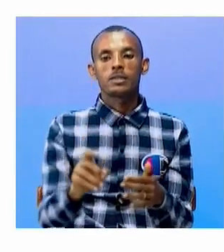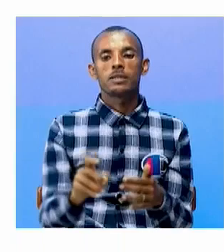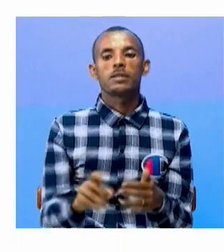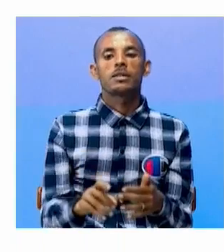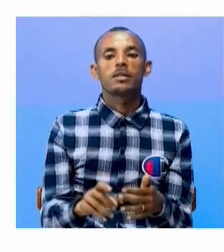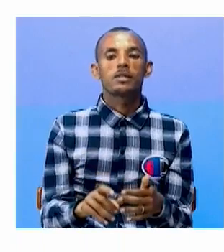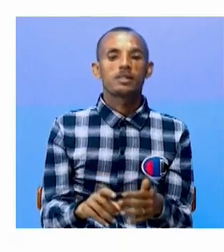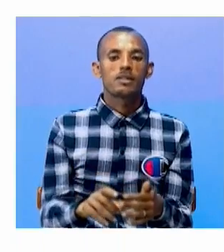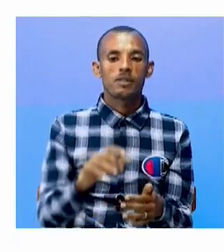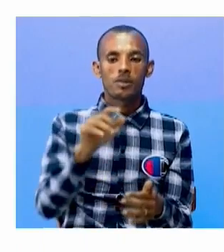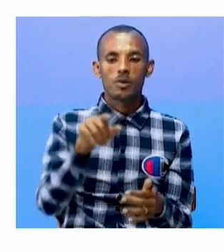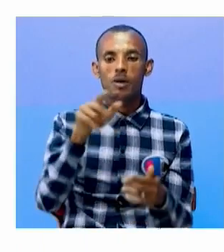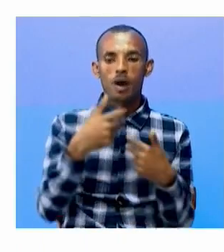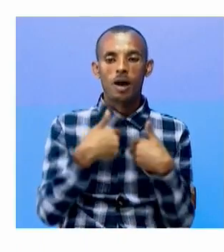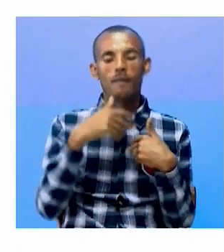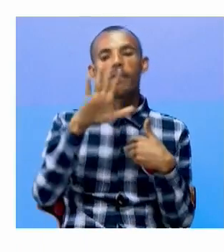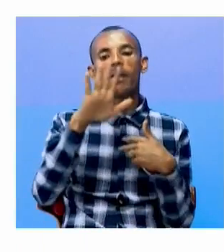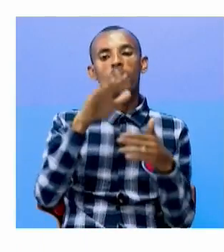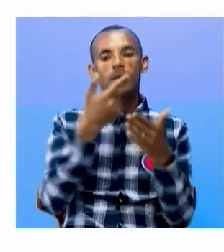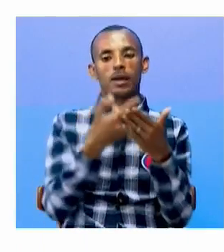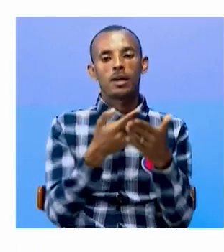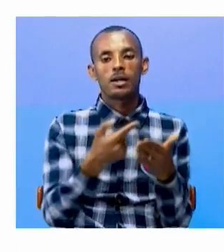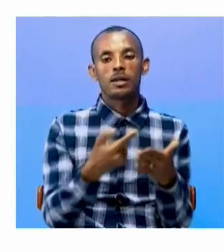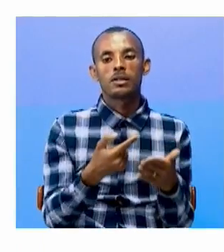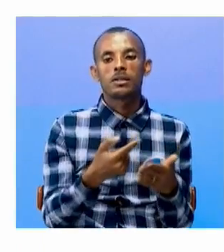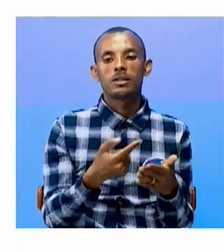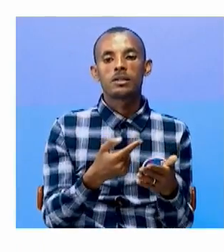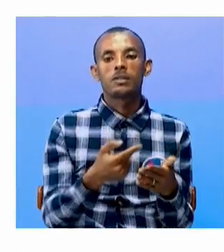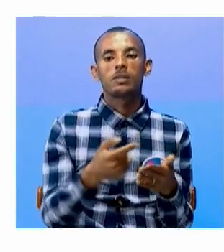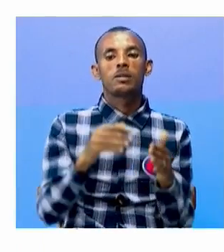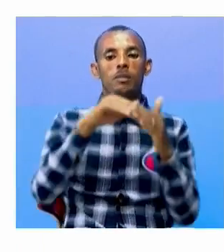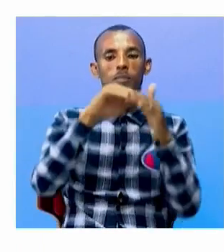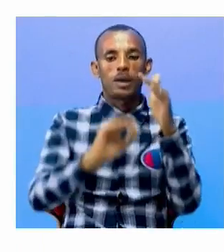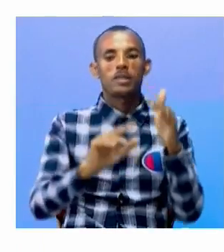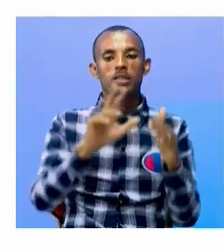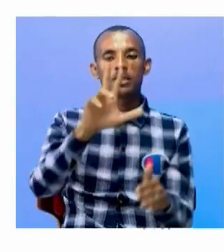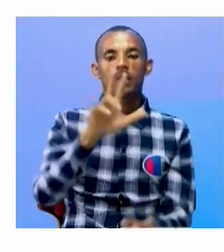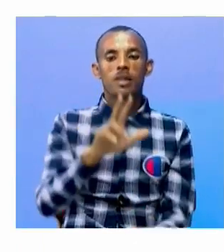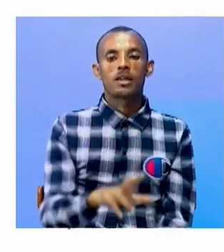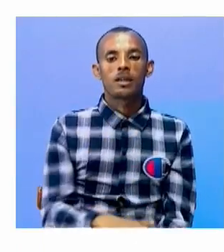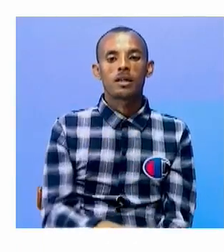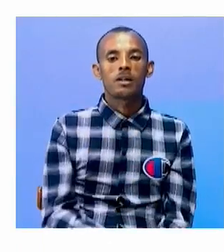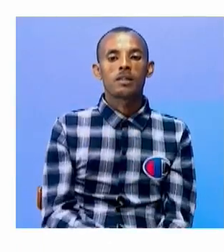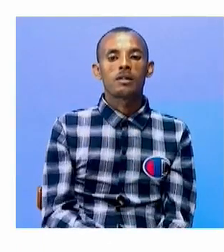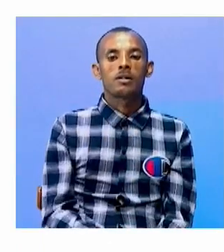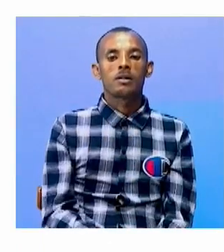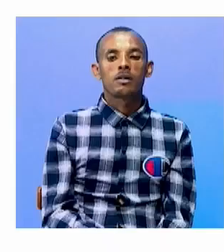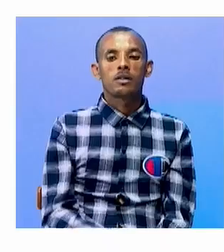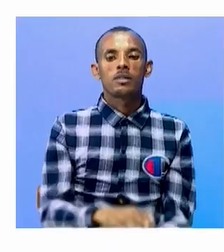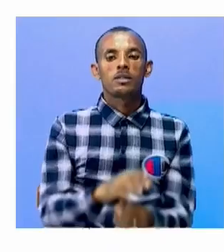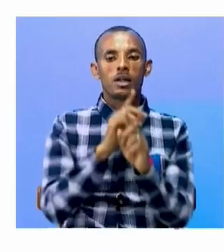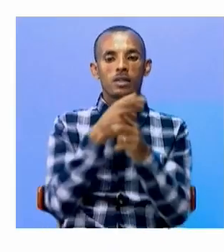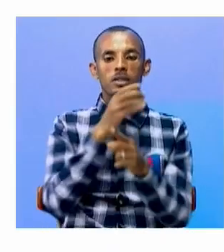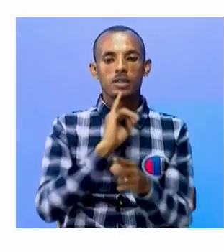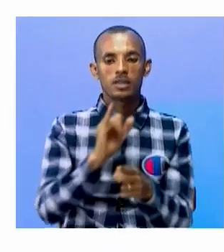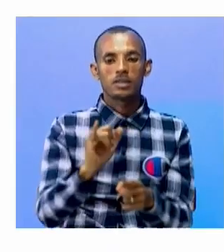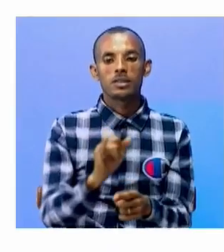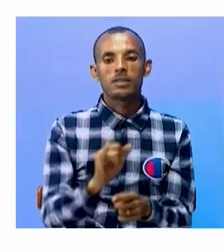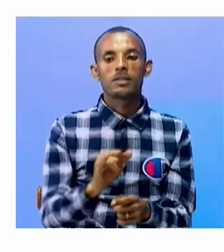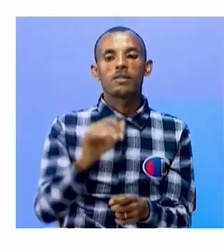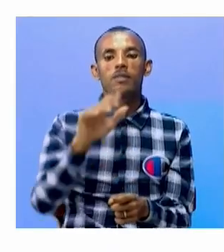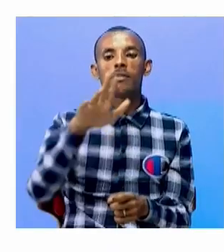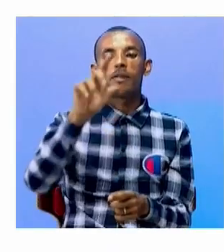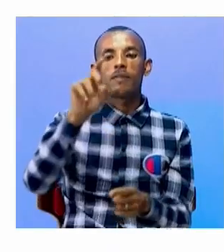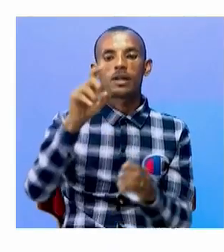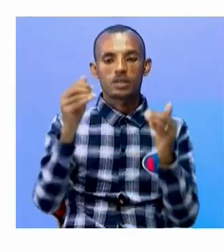5 here, moving 3 to the other side, it becomes minus 3. Therefore, the answer will be this. 5x is